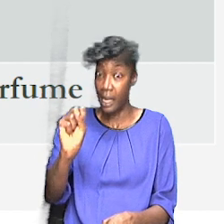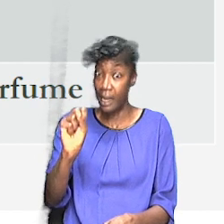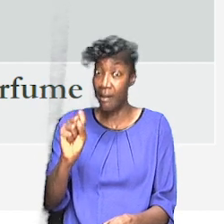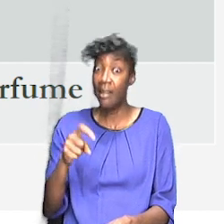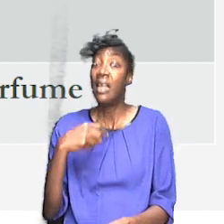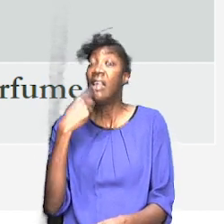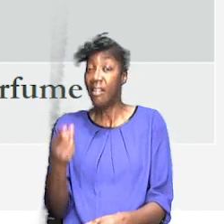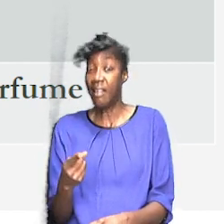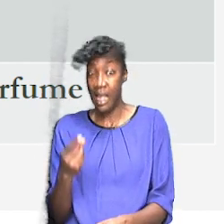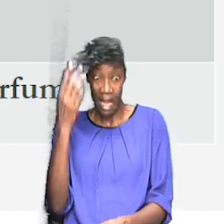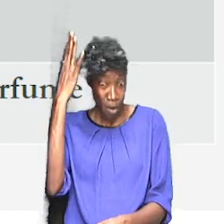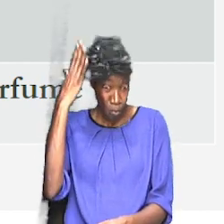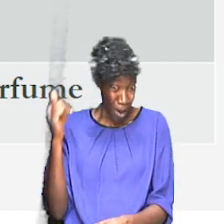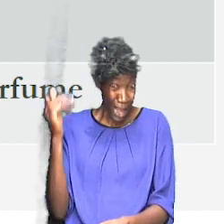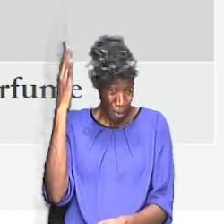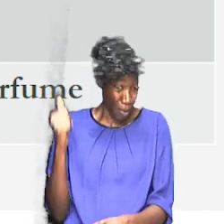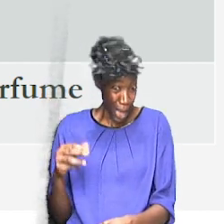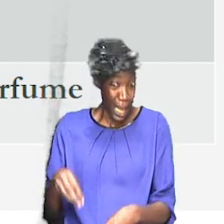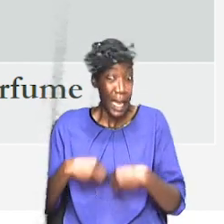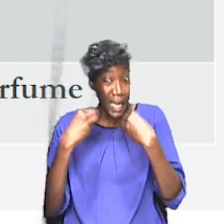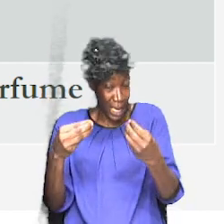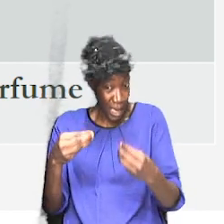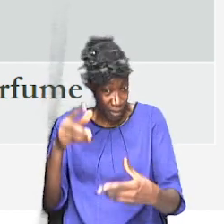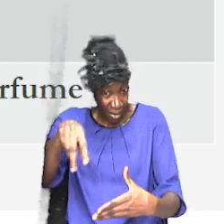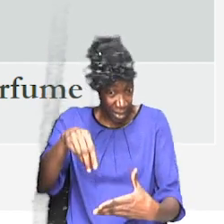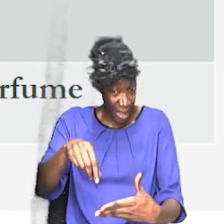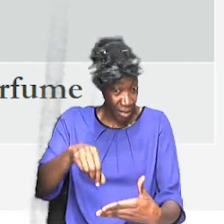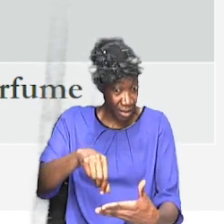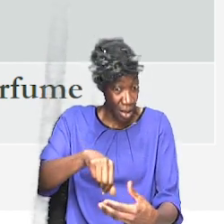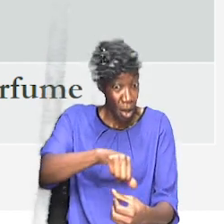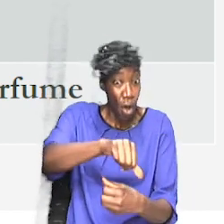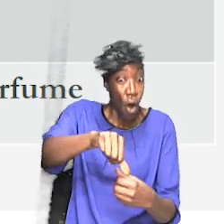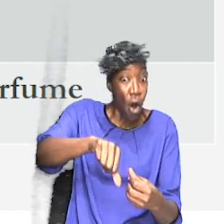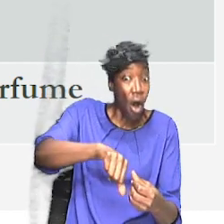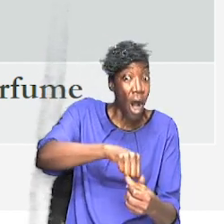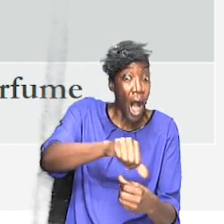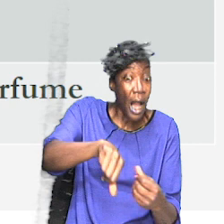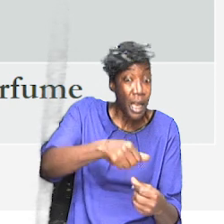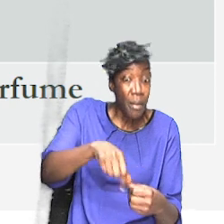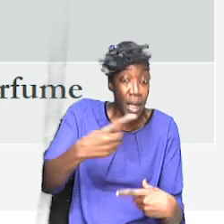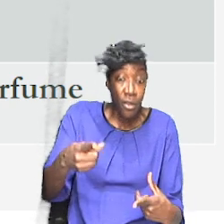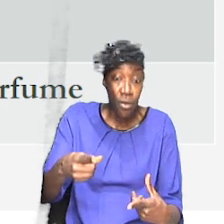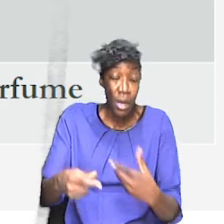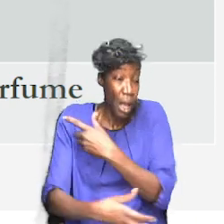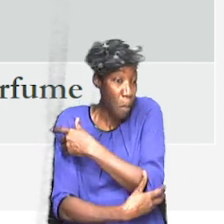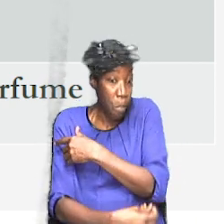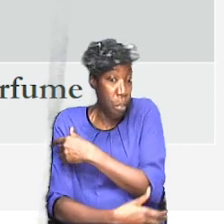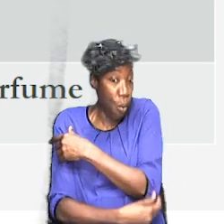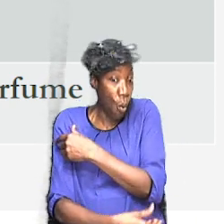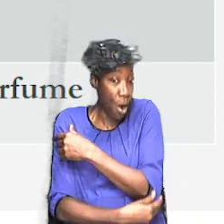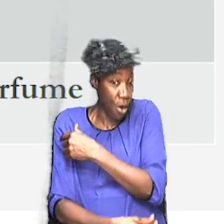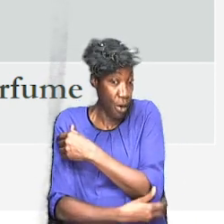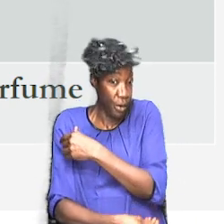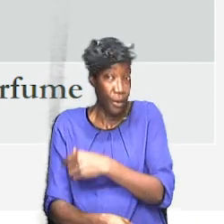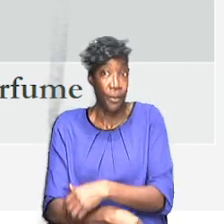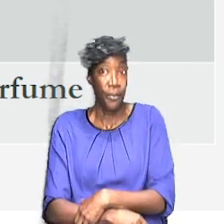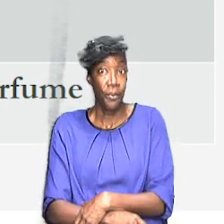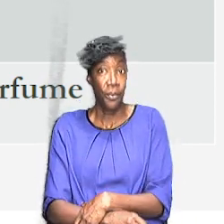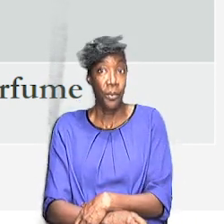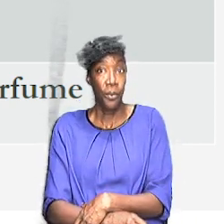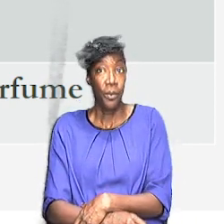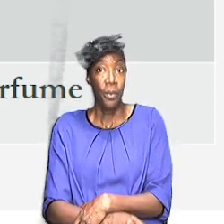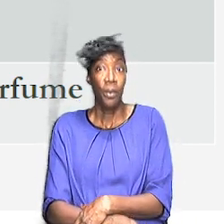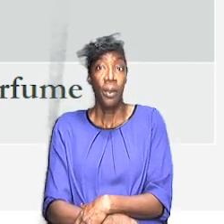So why would he take this ointment and give to the poor and so on and so forth? And the Bible even wants to say that he was a thief and loved the money bag. All right. So